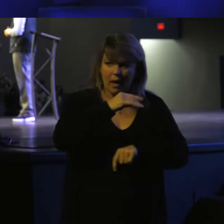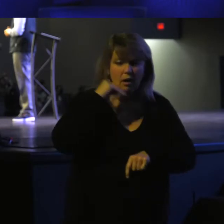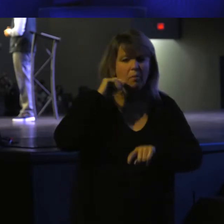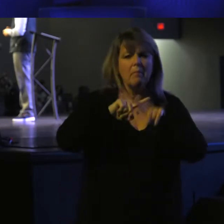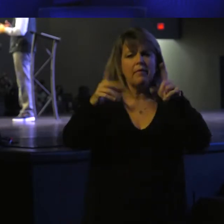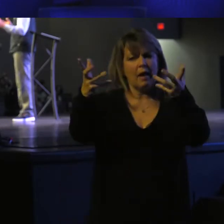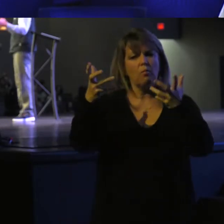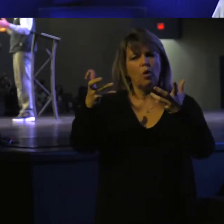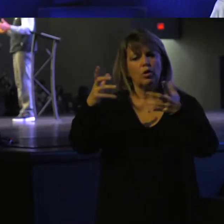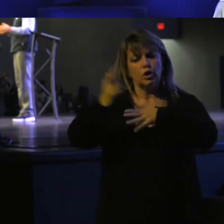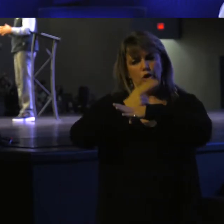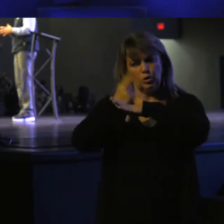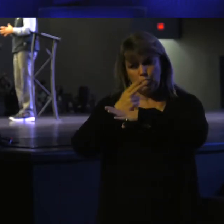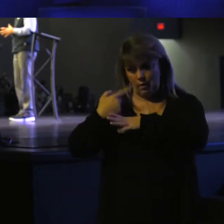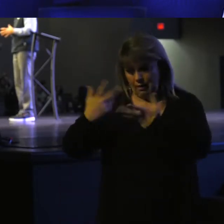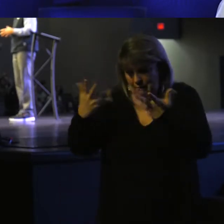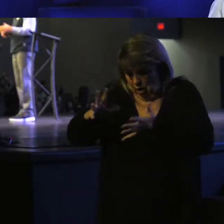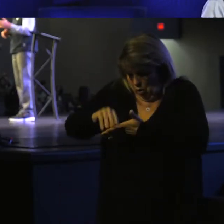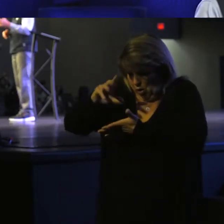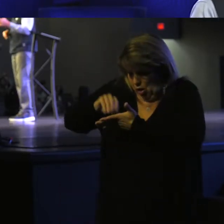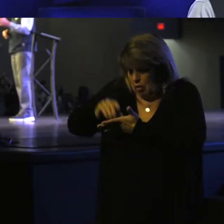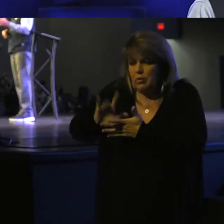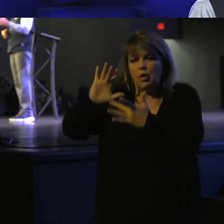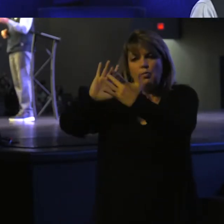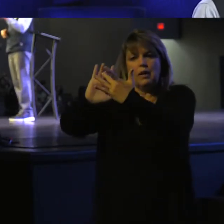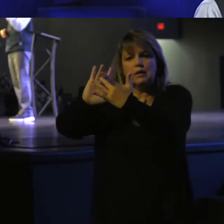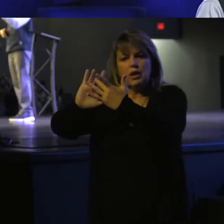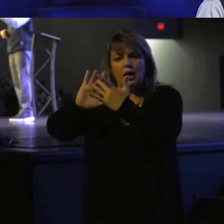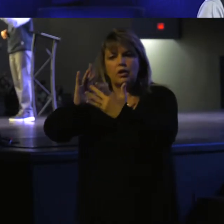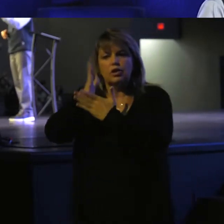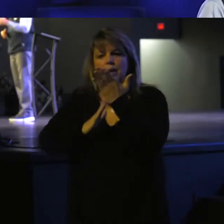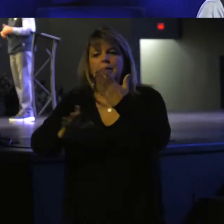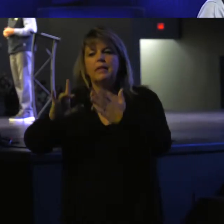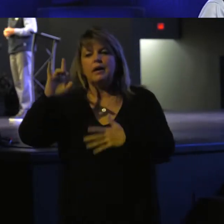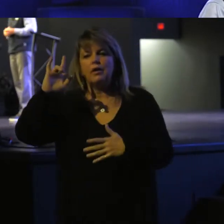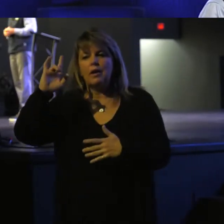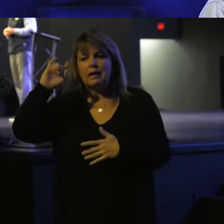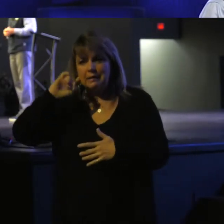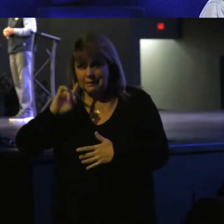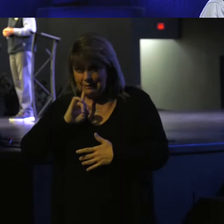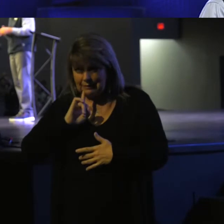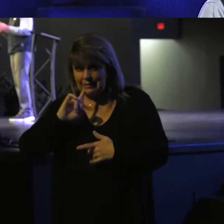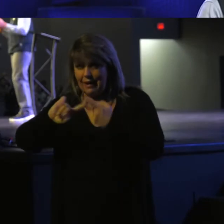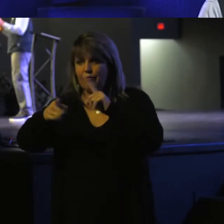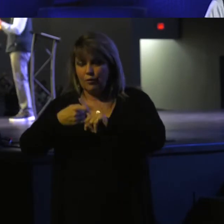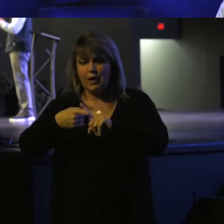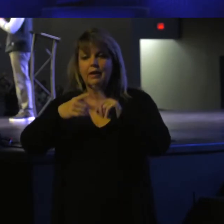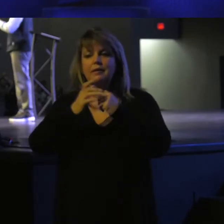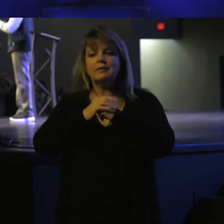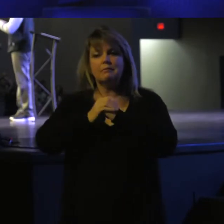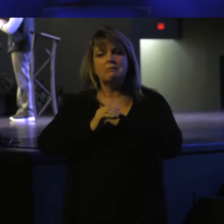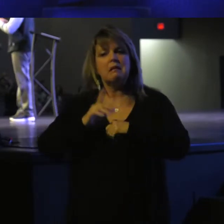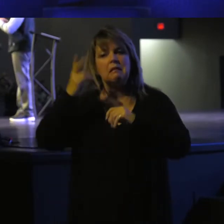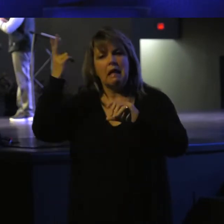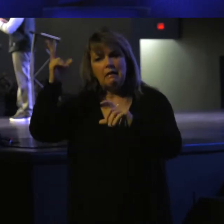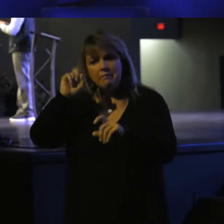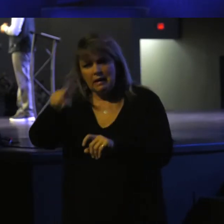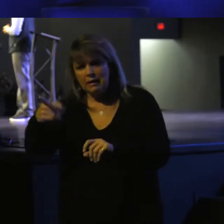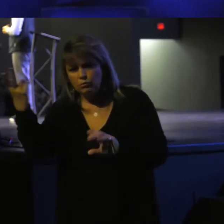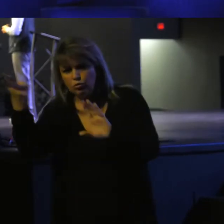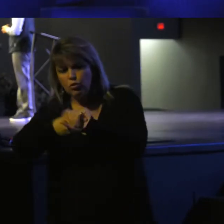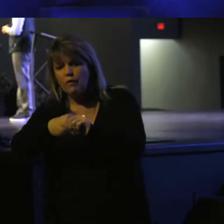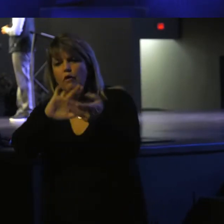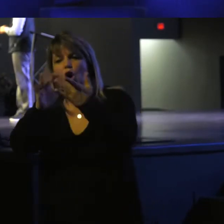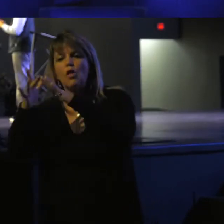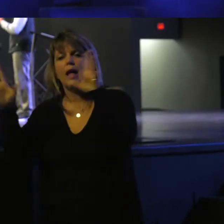wanted to use what they had learned, and so they reached out to some of their deaf friends in Indonesia, and they asked them to join them for an